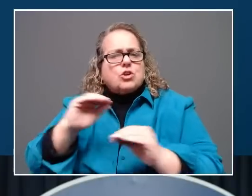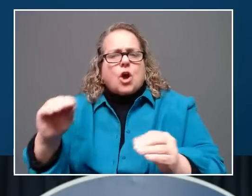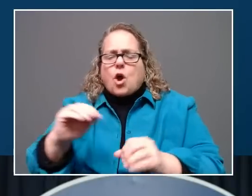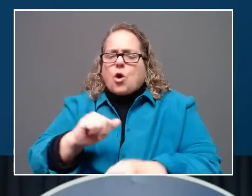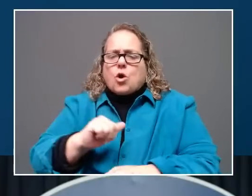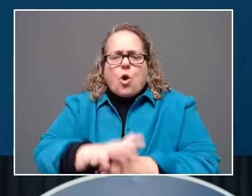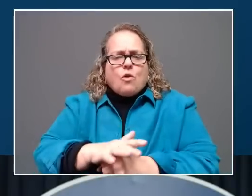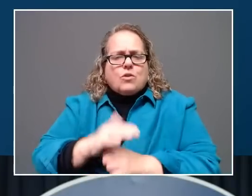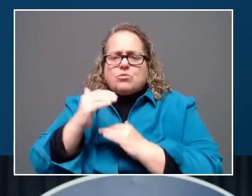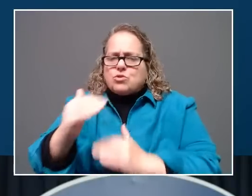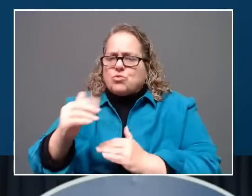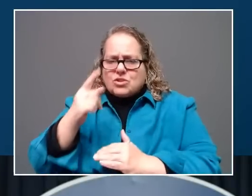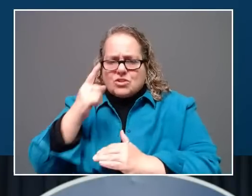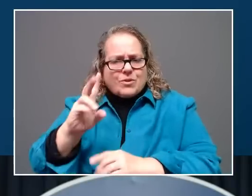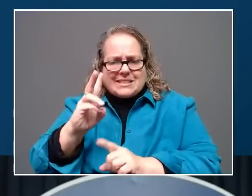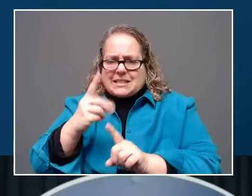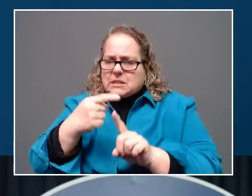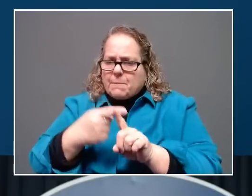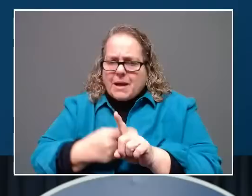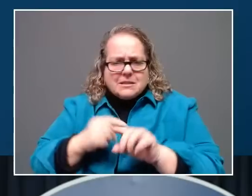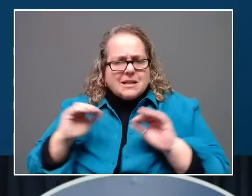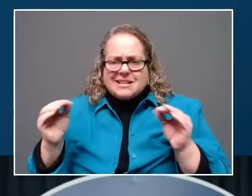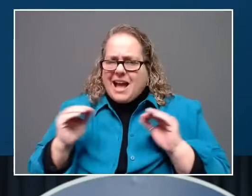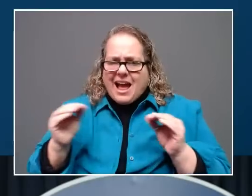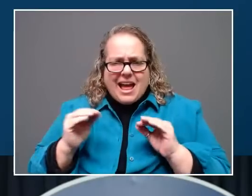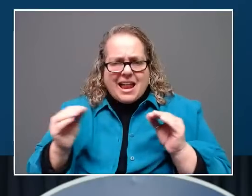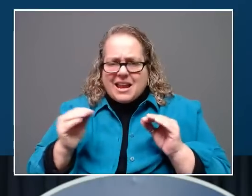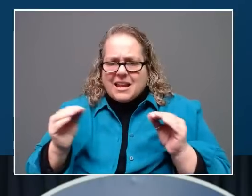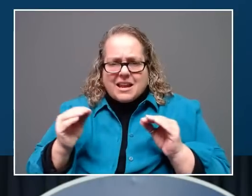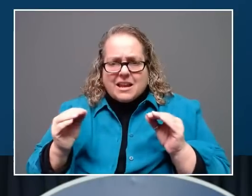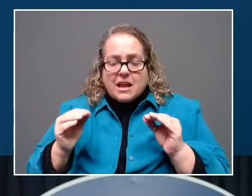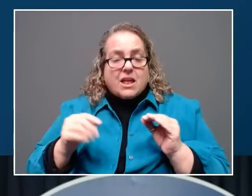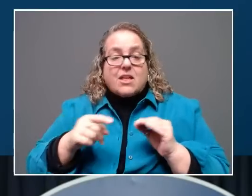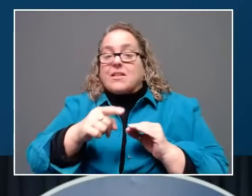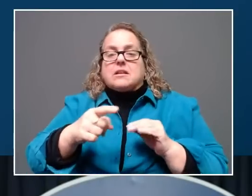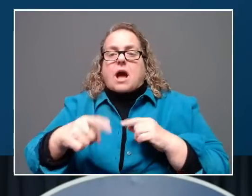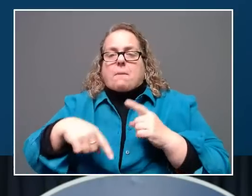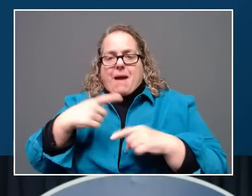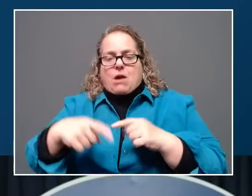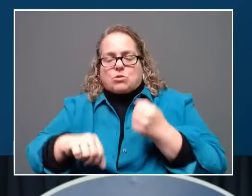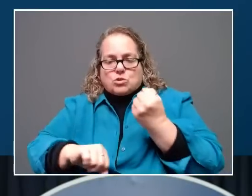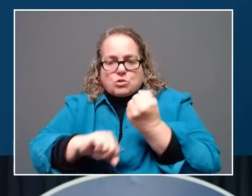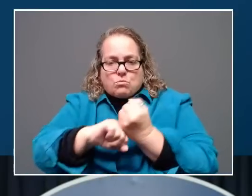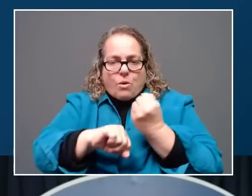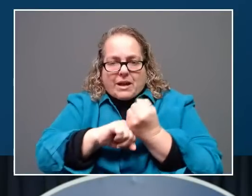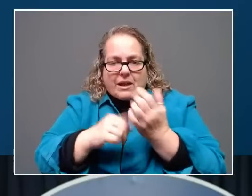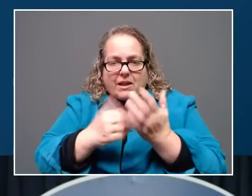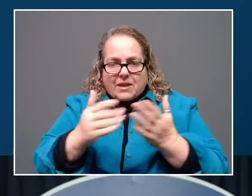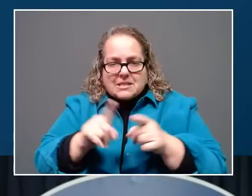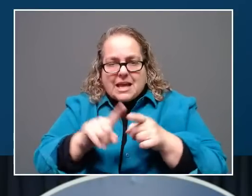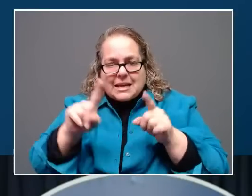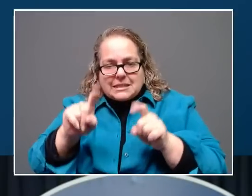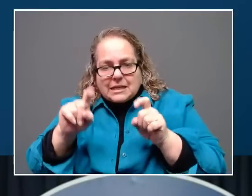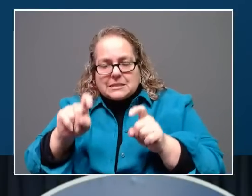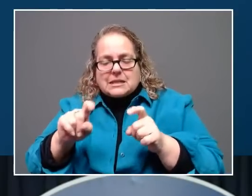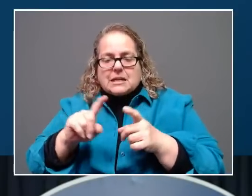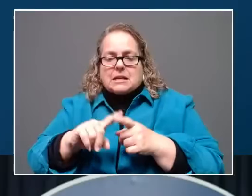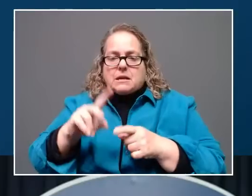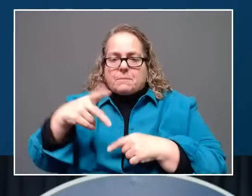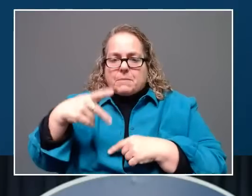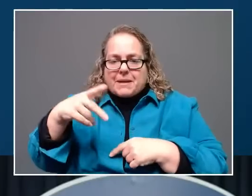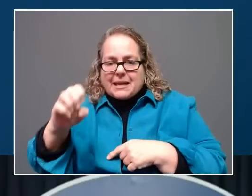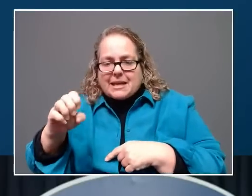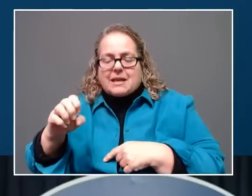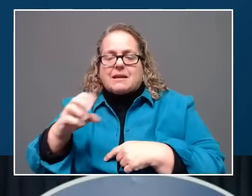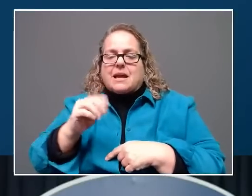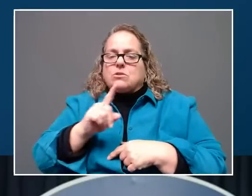6 months. This is about us being able to support things like testing and PPE and actual treatment if